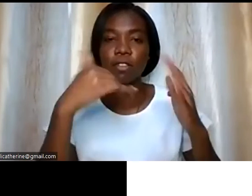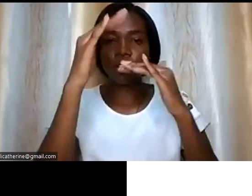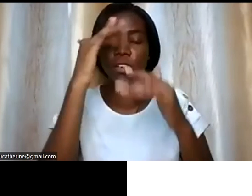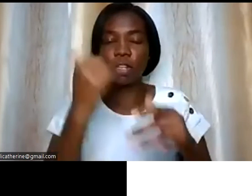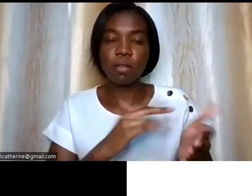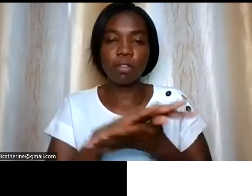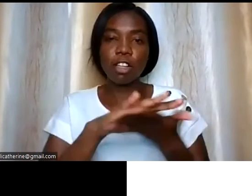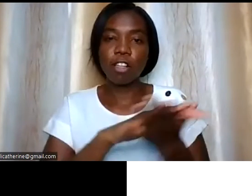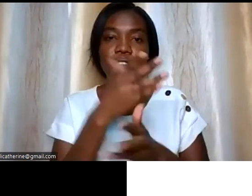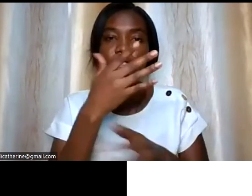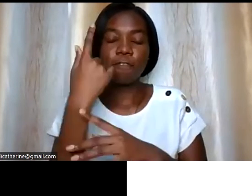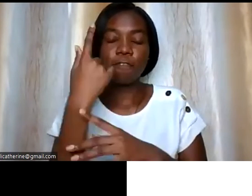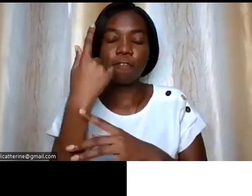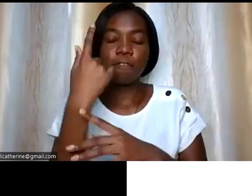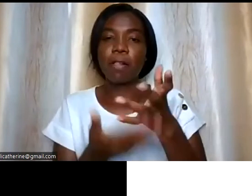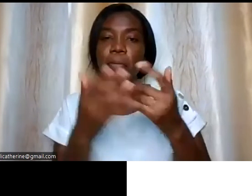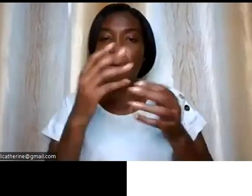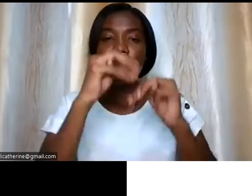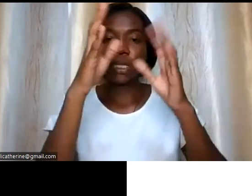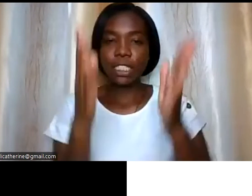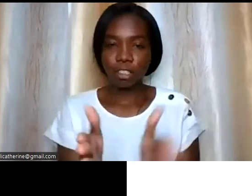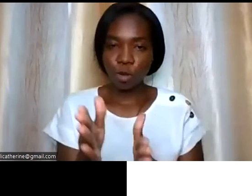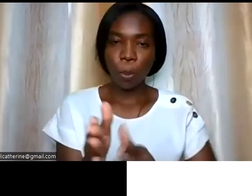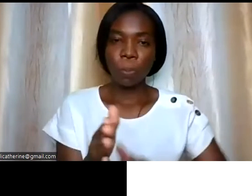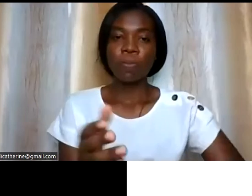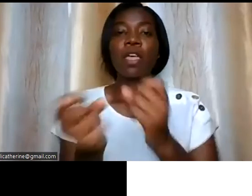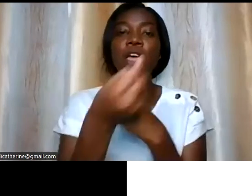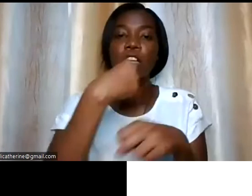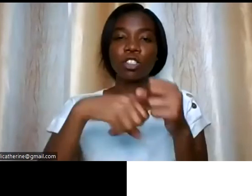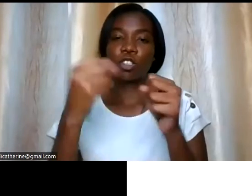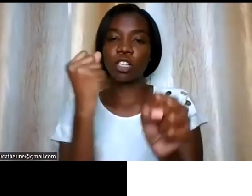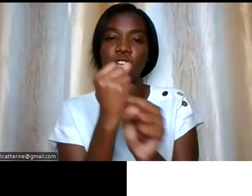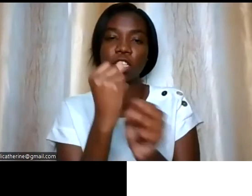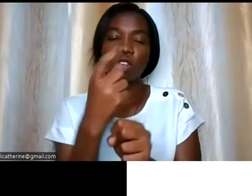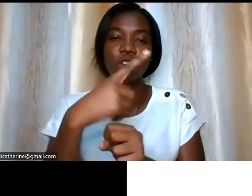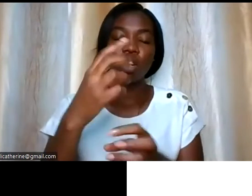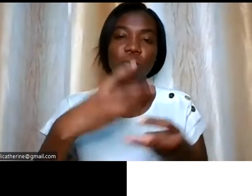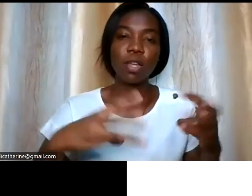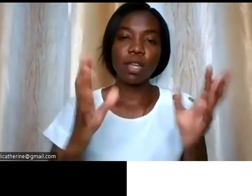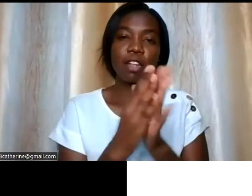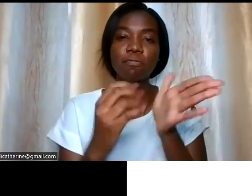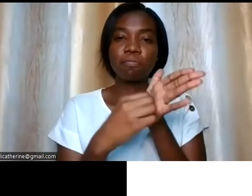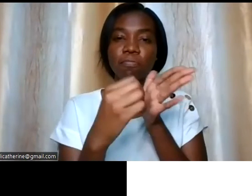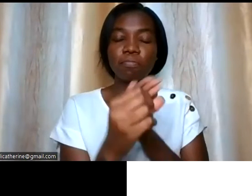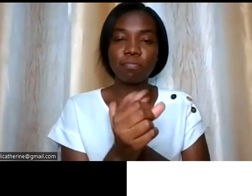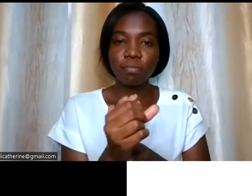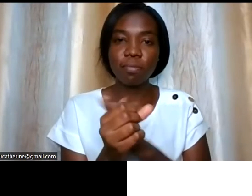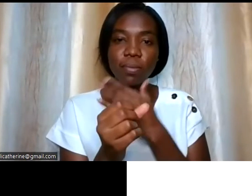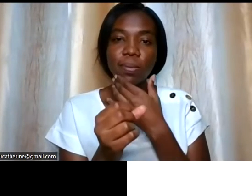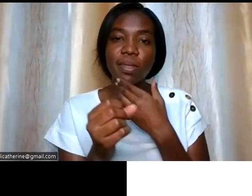to facilitate the managers to do their job in the rightful way, in alignment to the